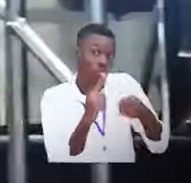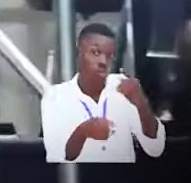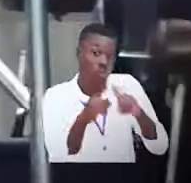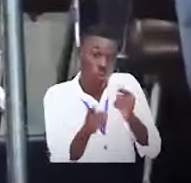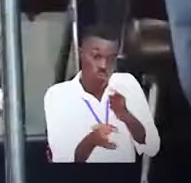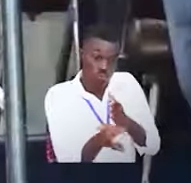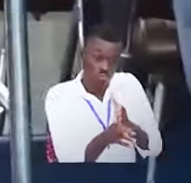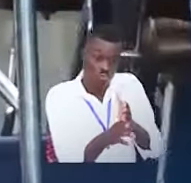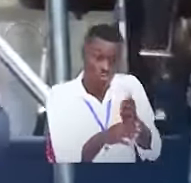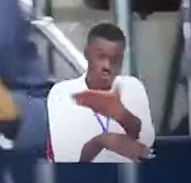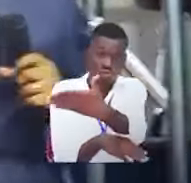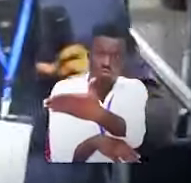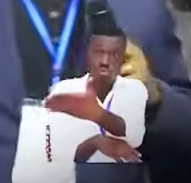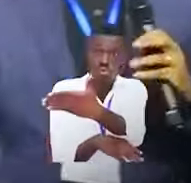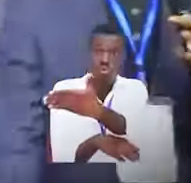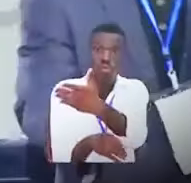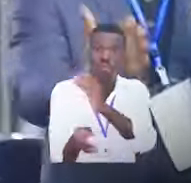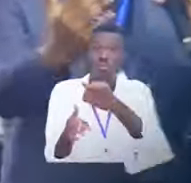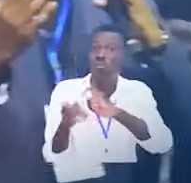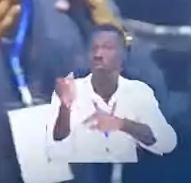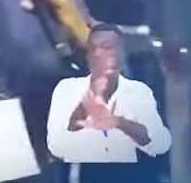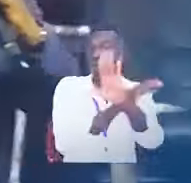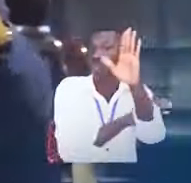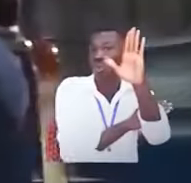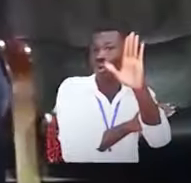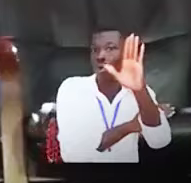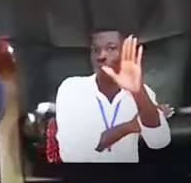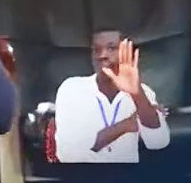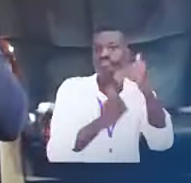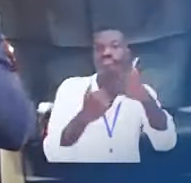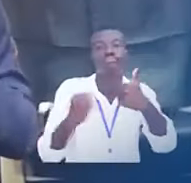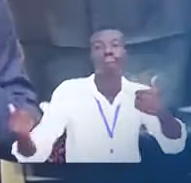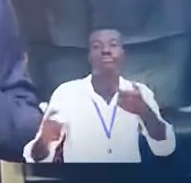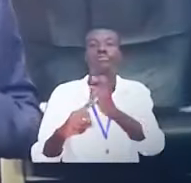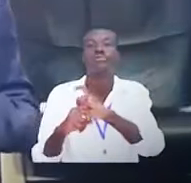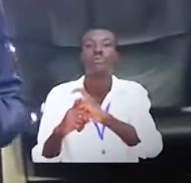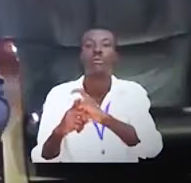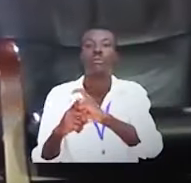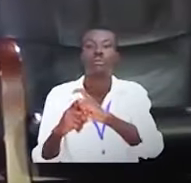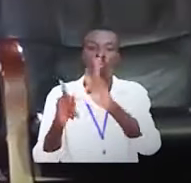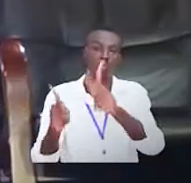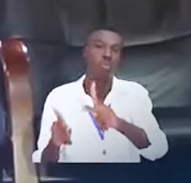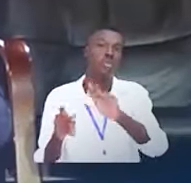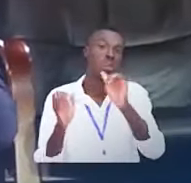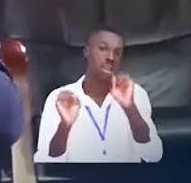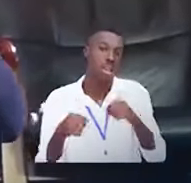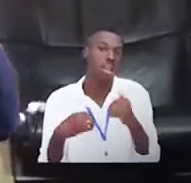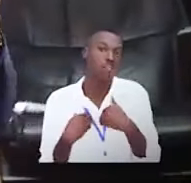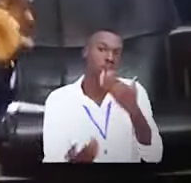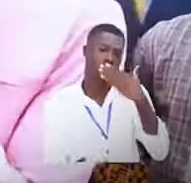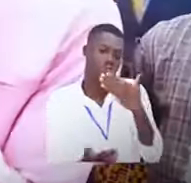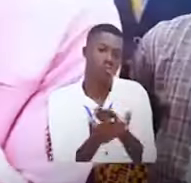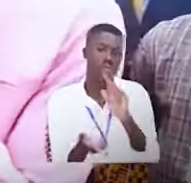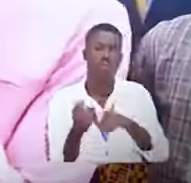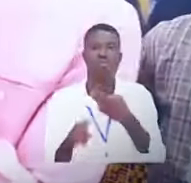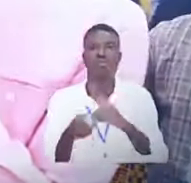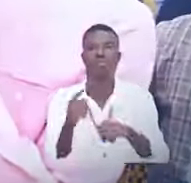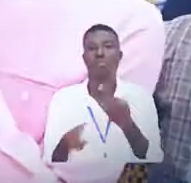God, let the person go so that the Jonathans will come your life. Yeah. This is what we